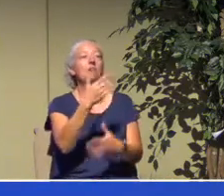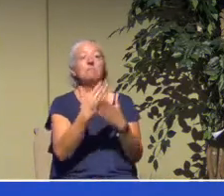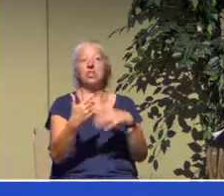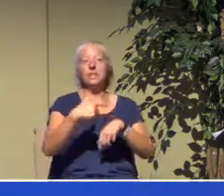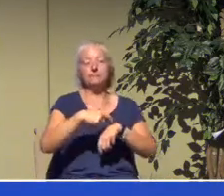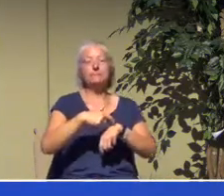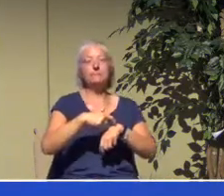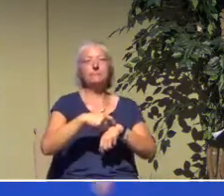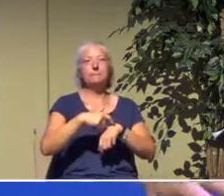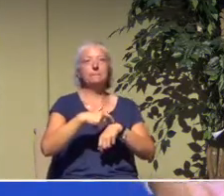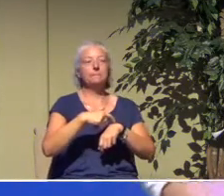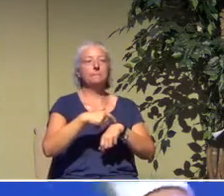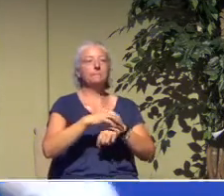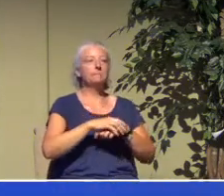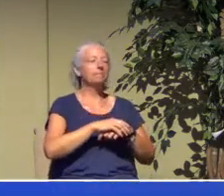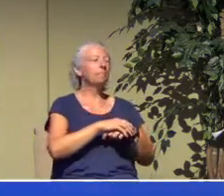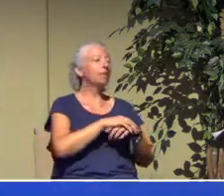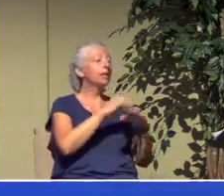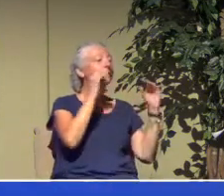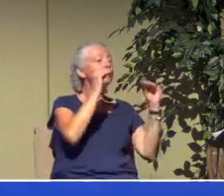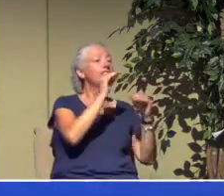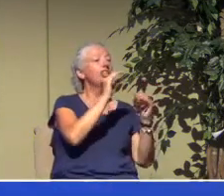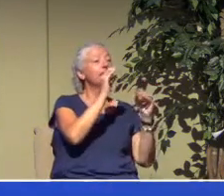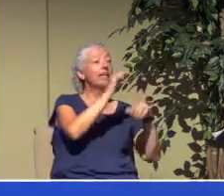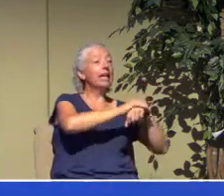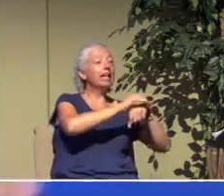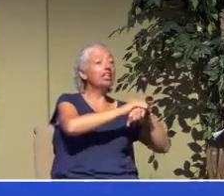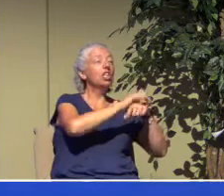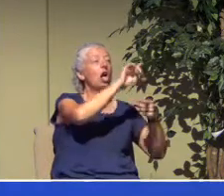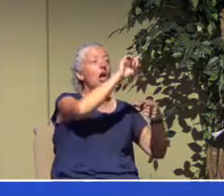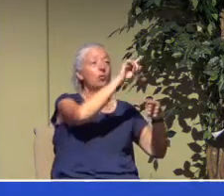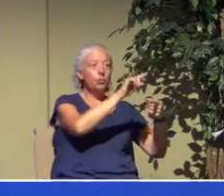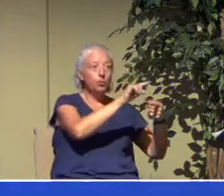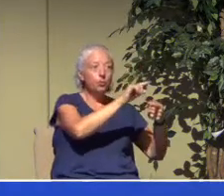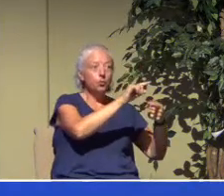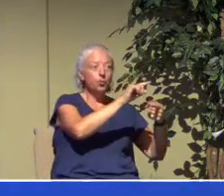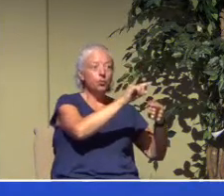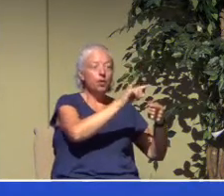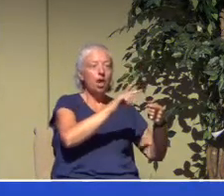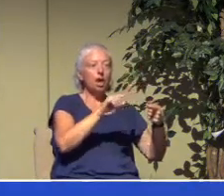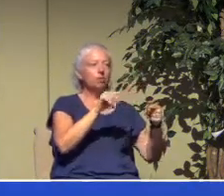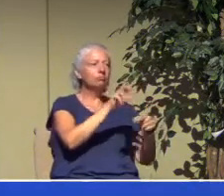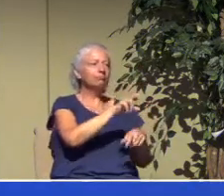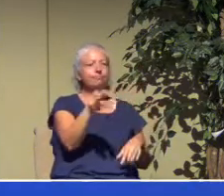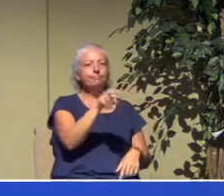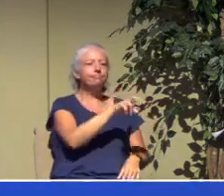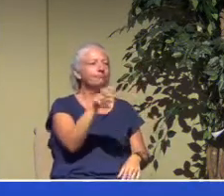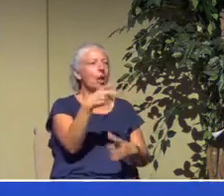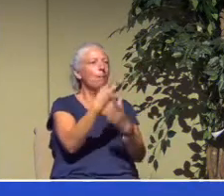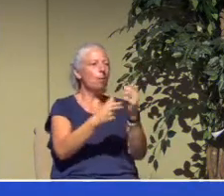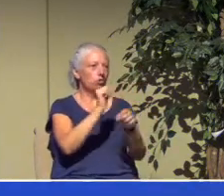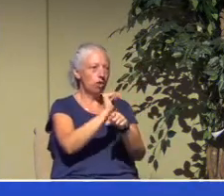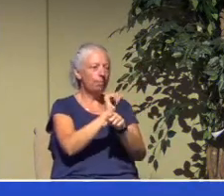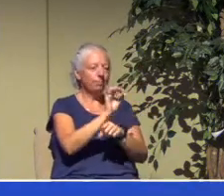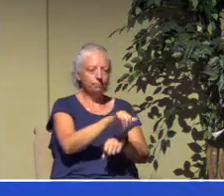part-time, and I cut down some classes for teaching part-time, and I was working with both jobs.